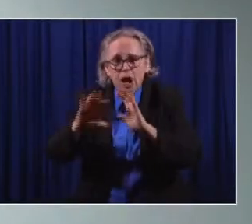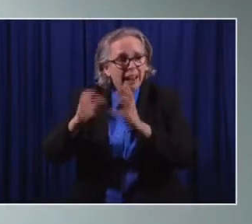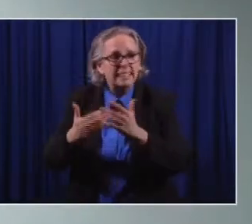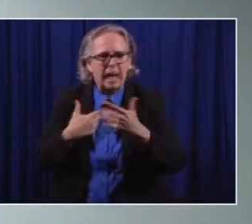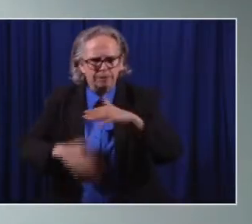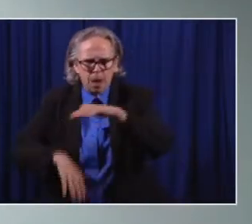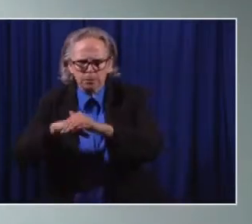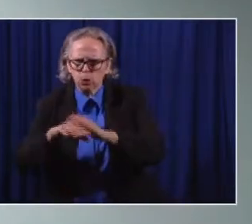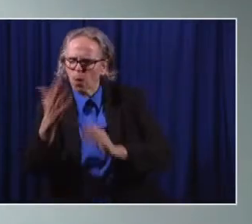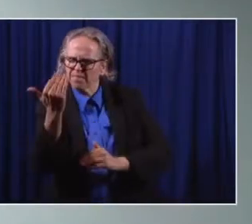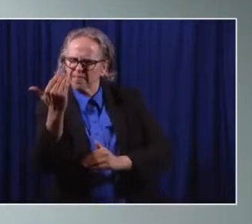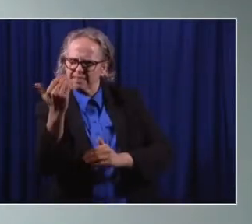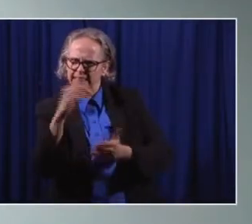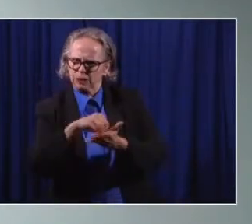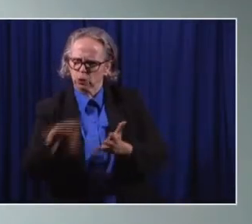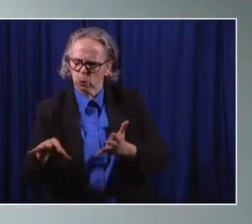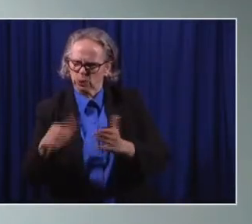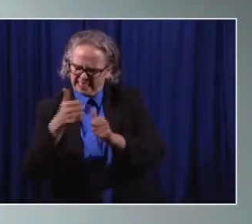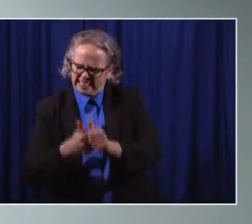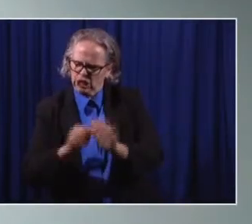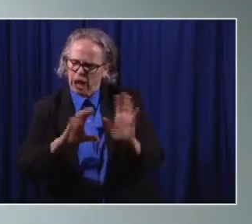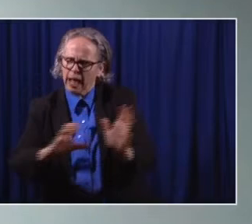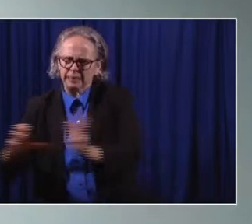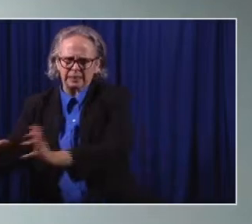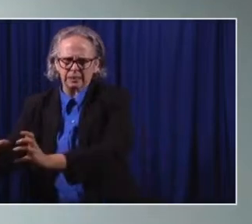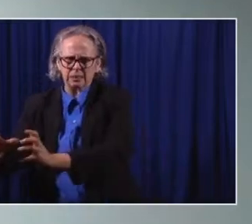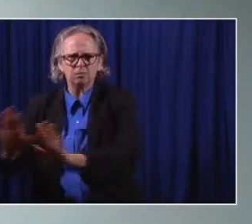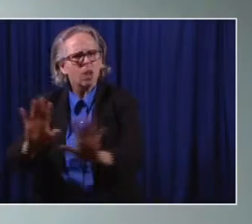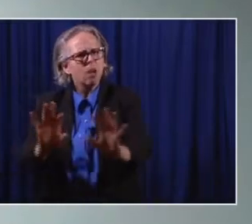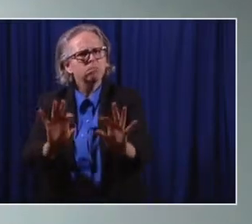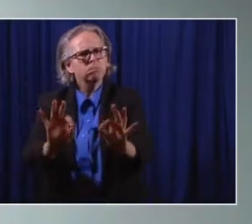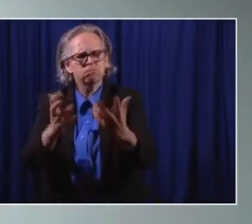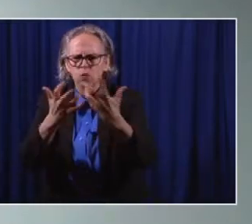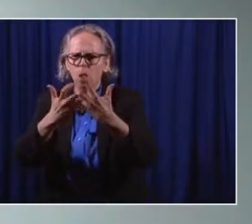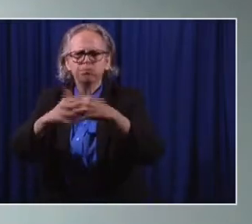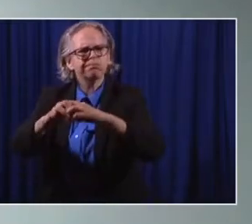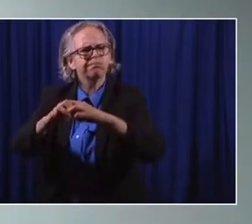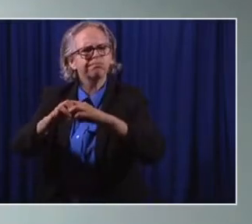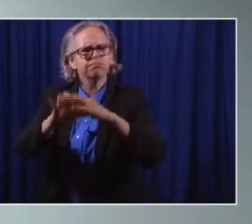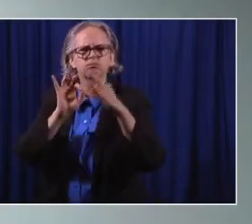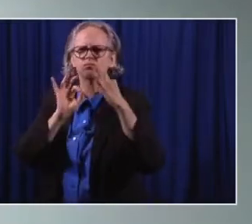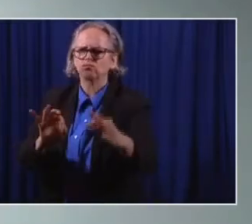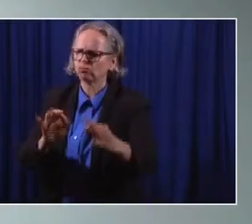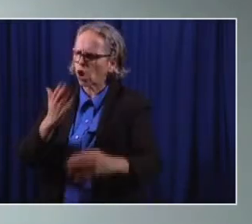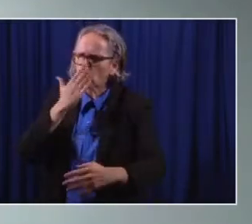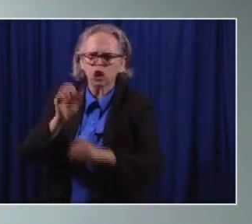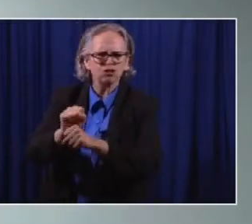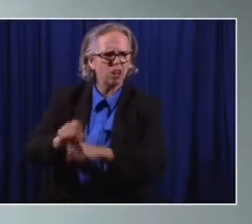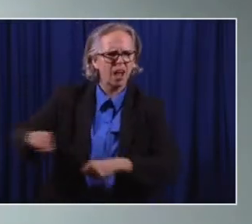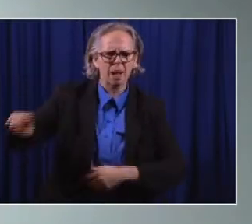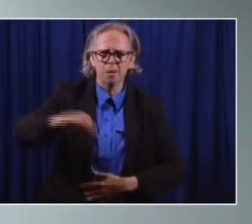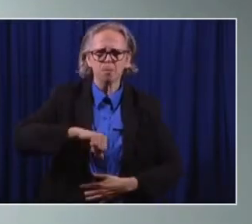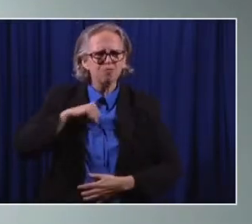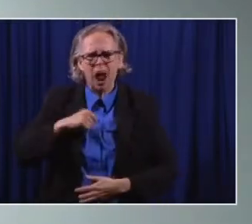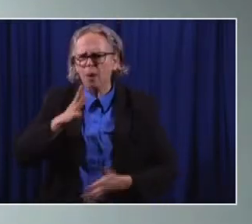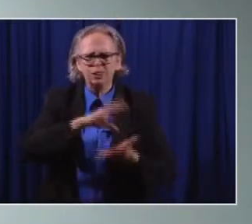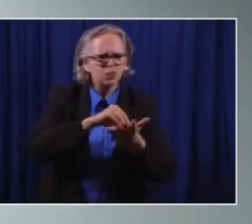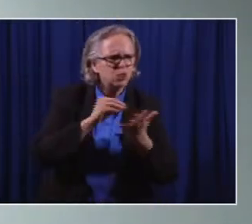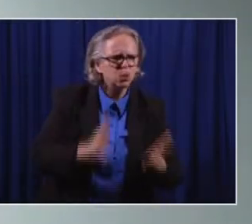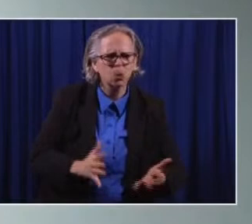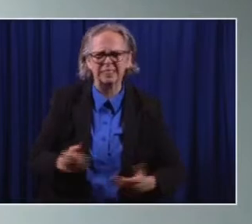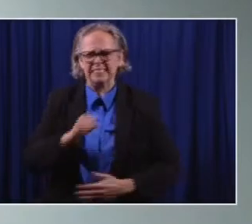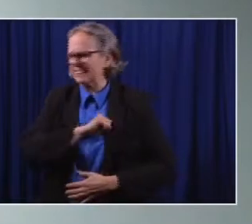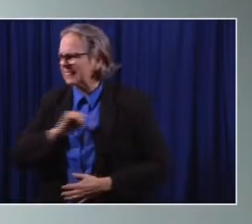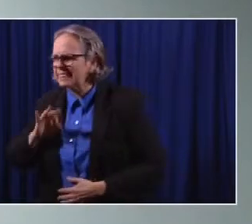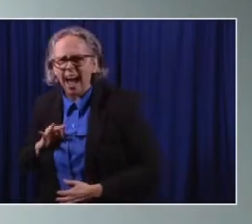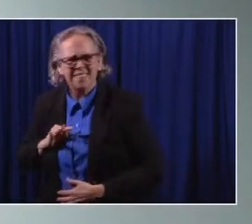Our students are doing a great job. I have to say what a great job and how proud I am of not only our students, our staff, our parents,